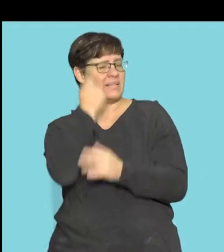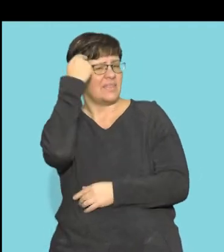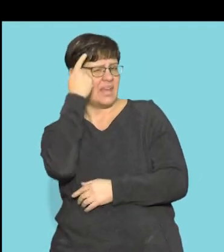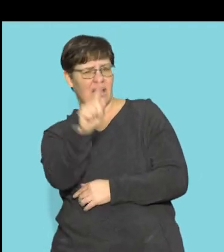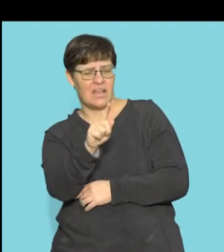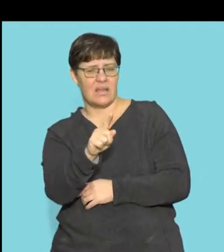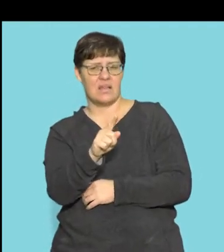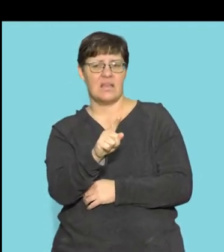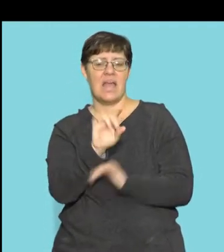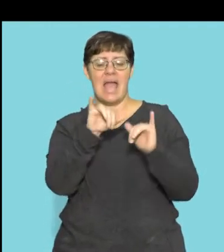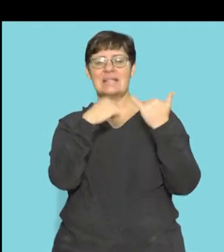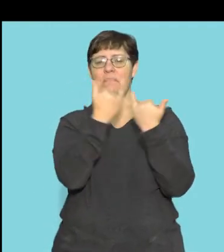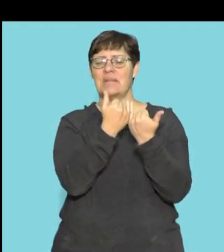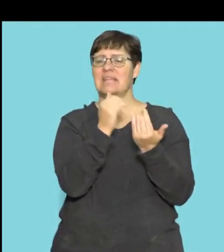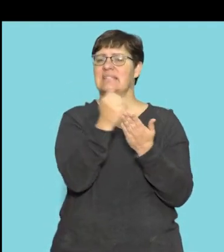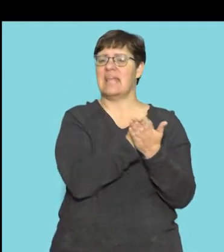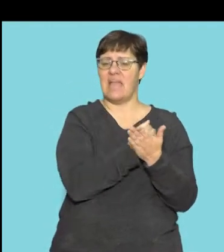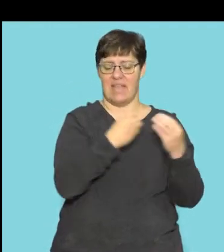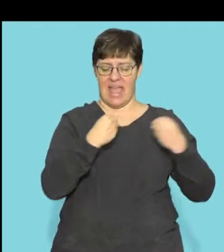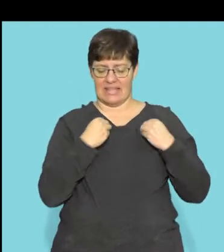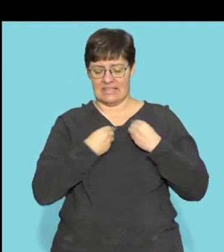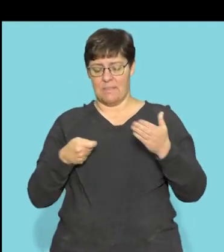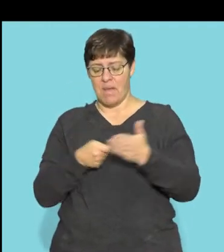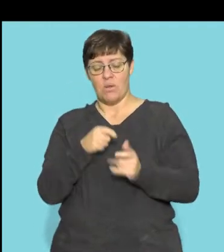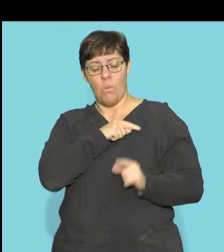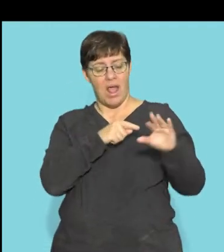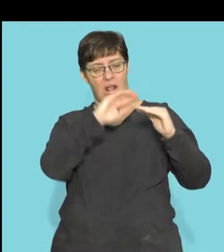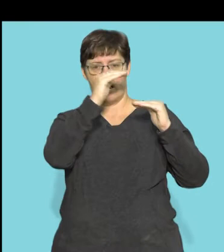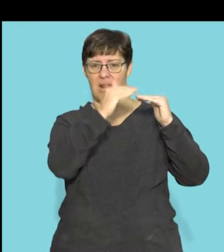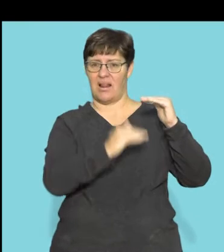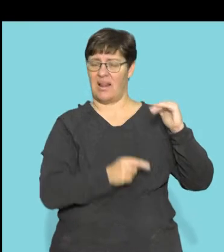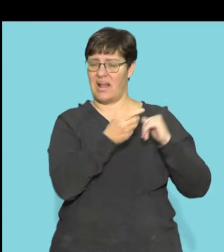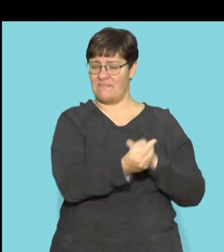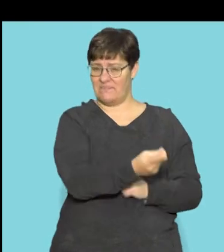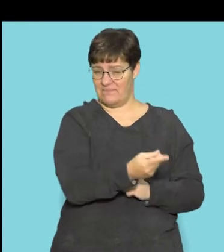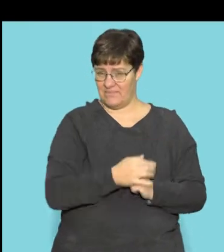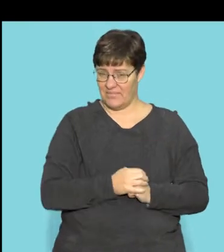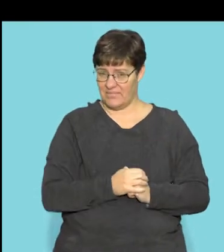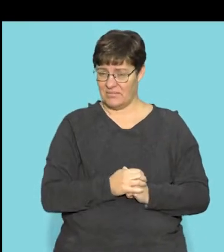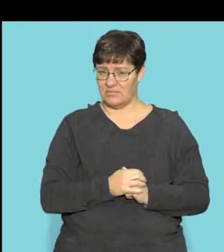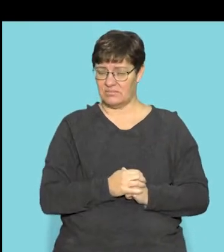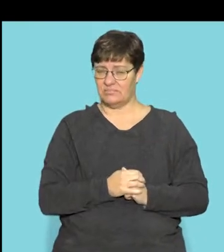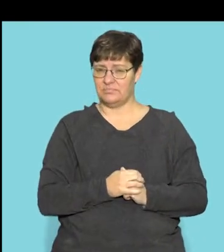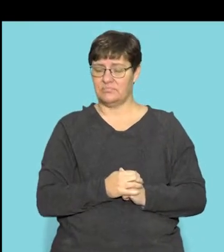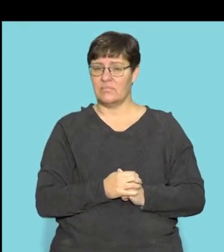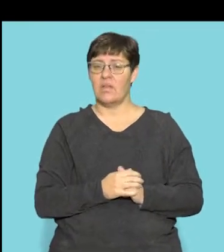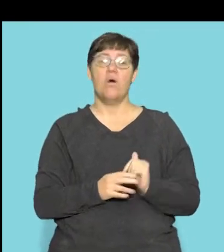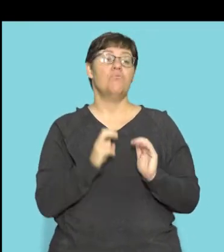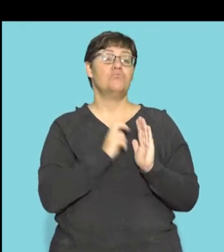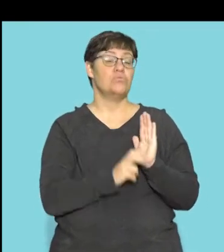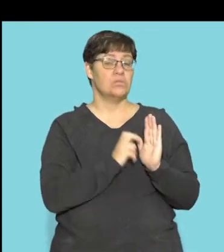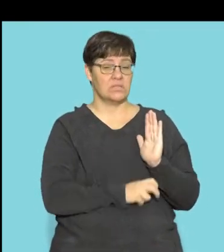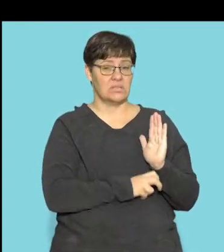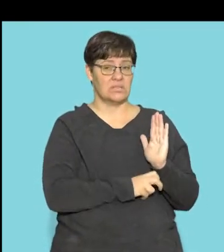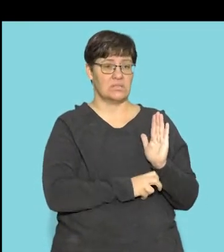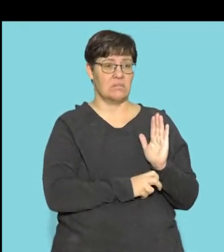how companies save for their assets, right, that depreciate. Because as a company, one of the rules, I think,